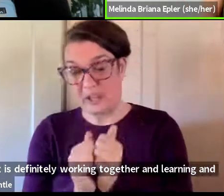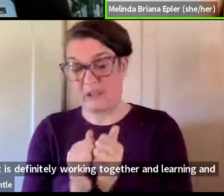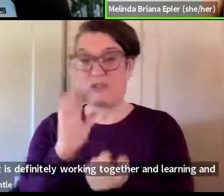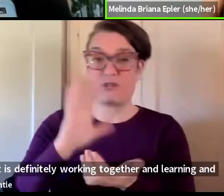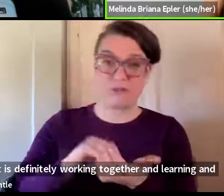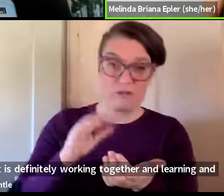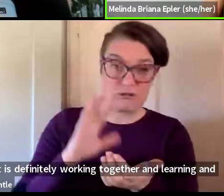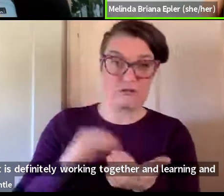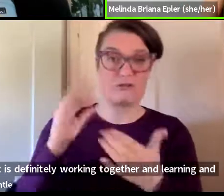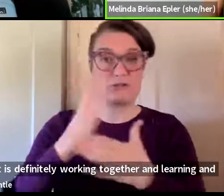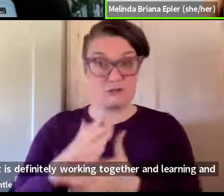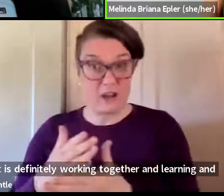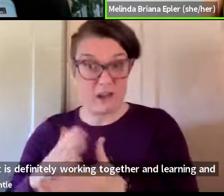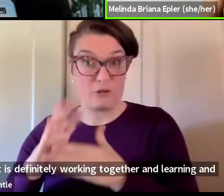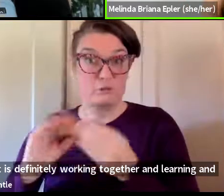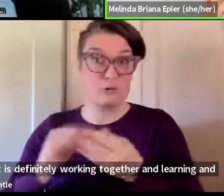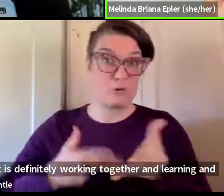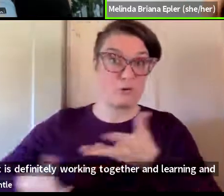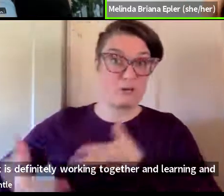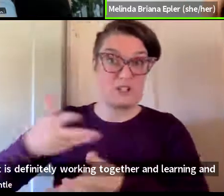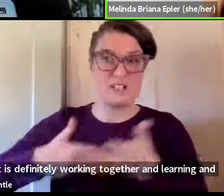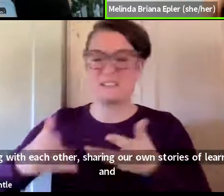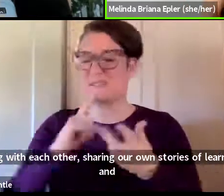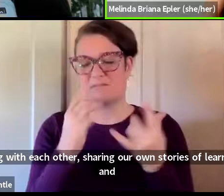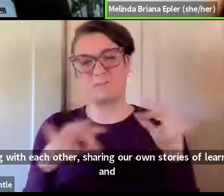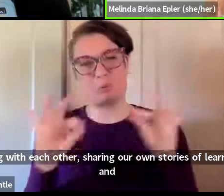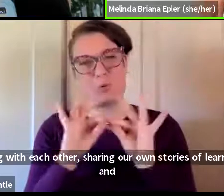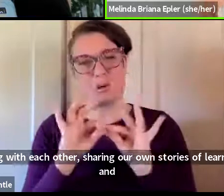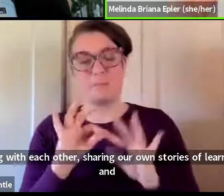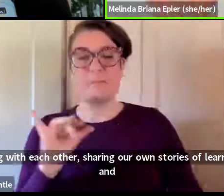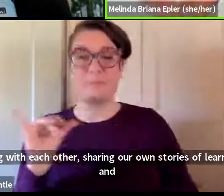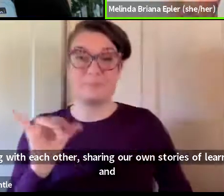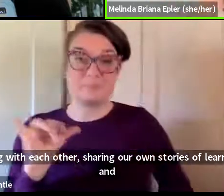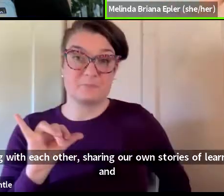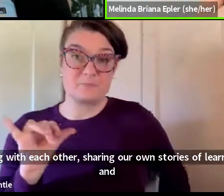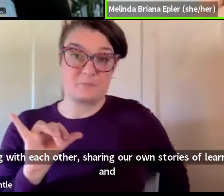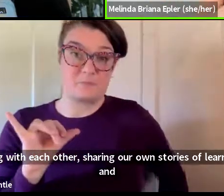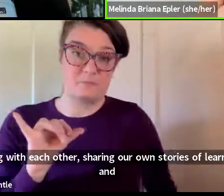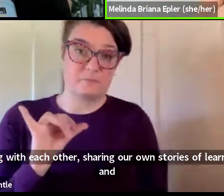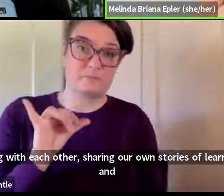learning and growth is really important. So there is that. And also I